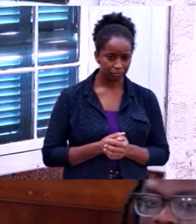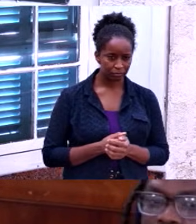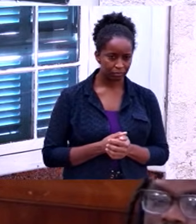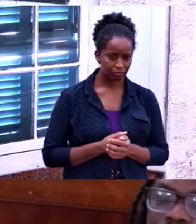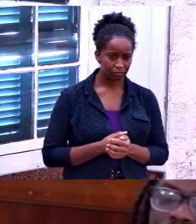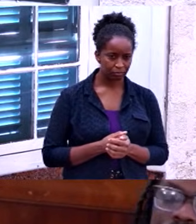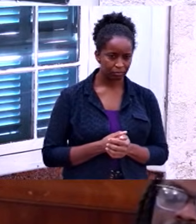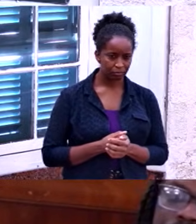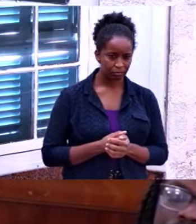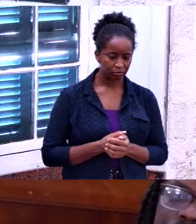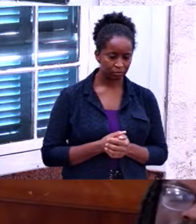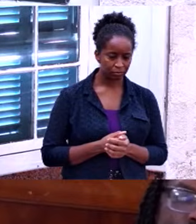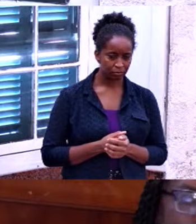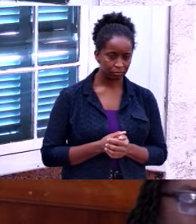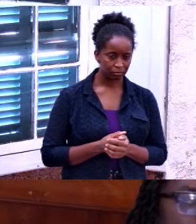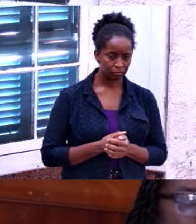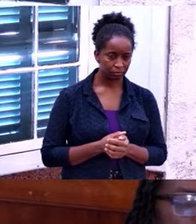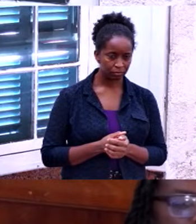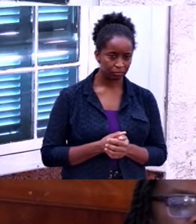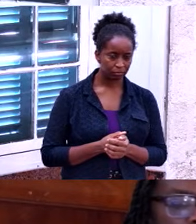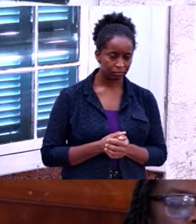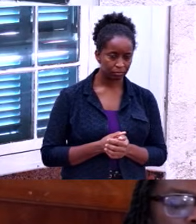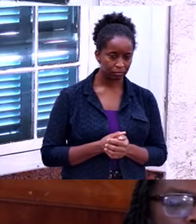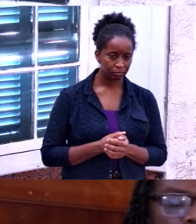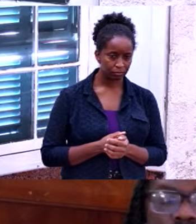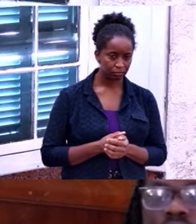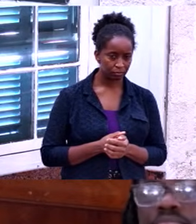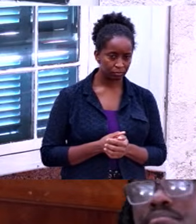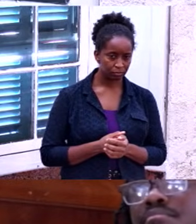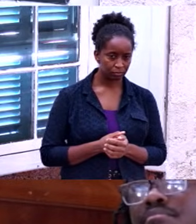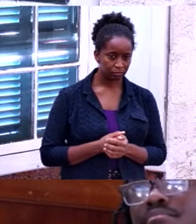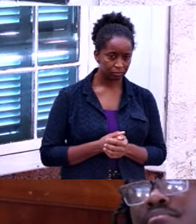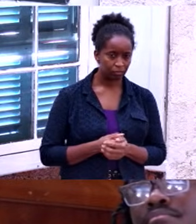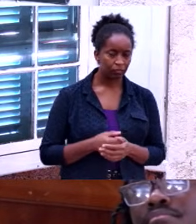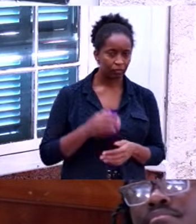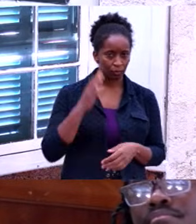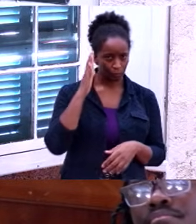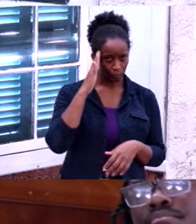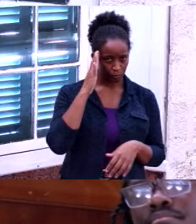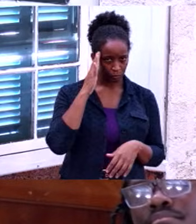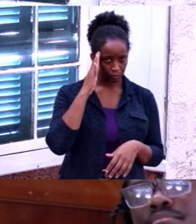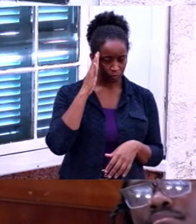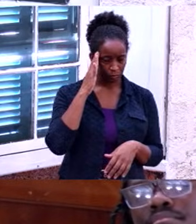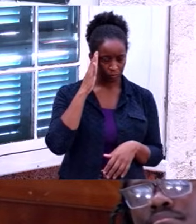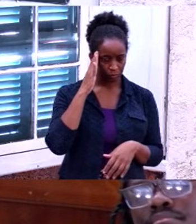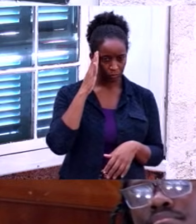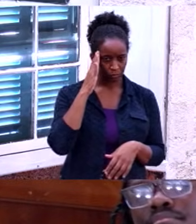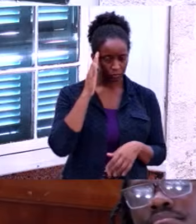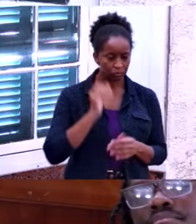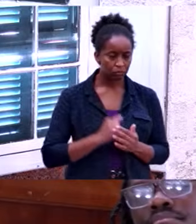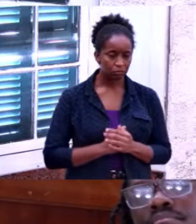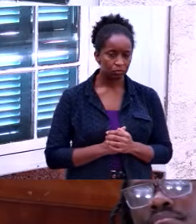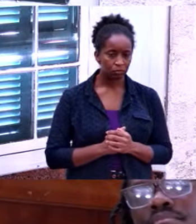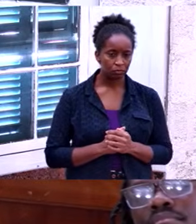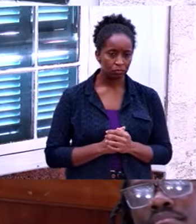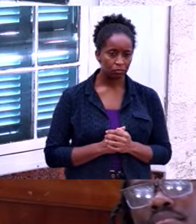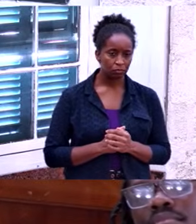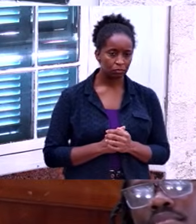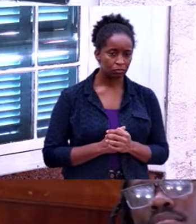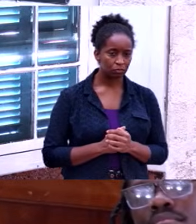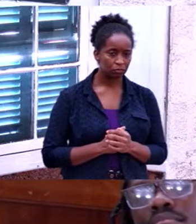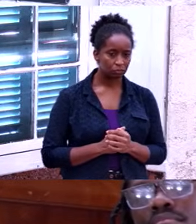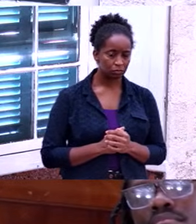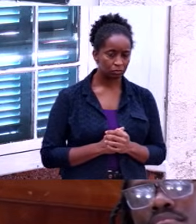That has been the norm in Barbados. We are settled there. But you imagine if we did not adjust the